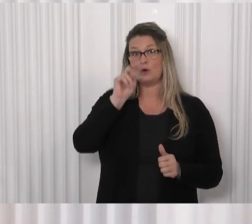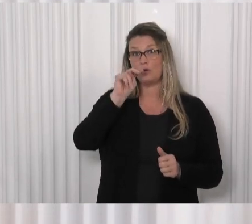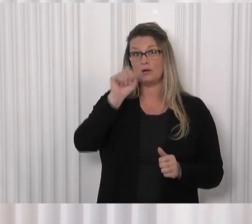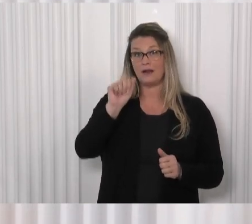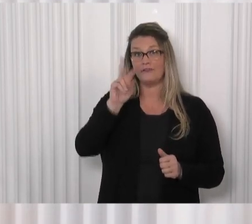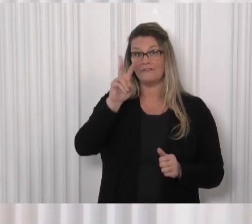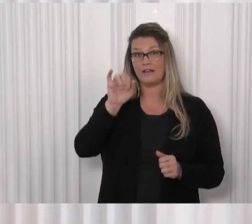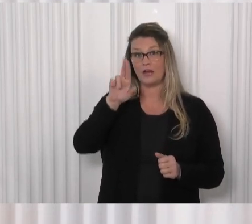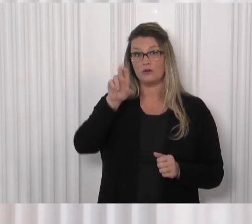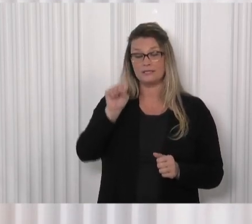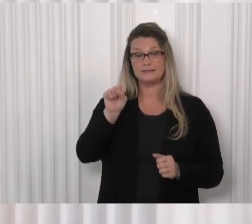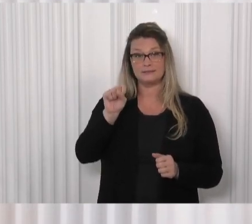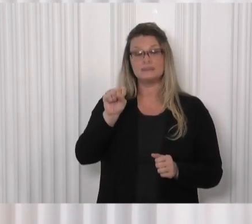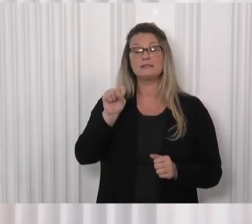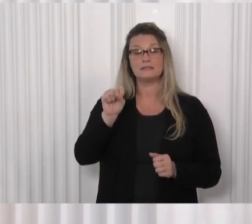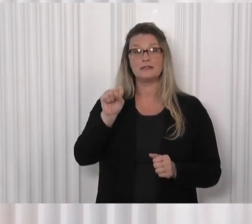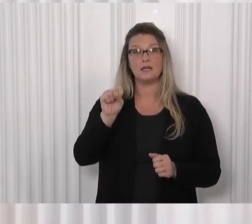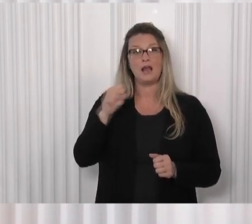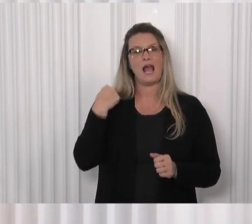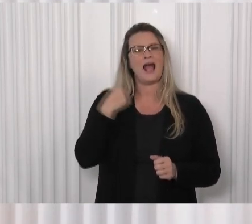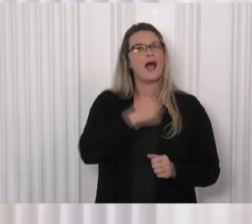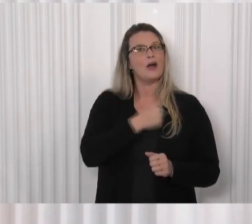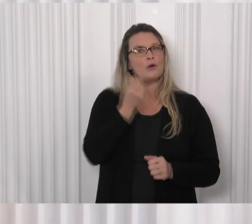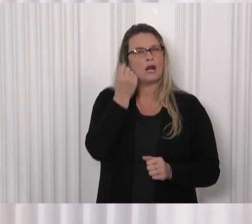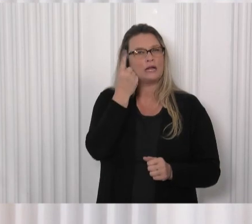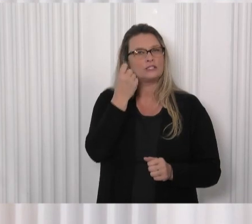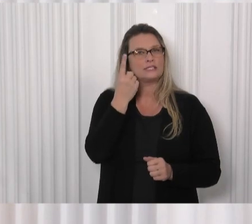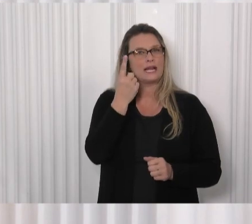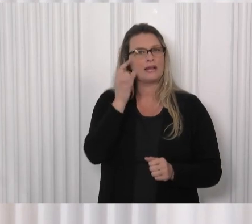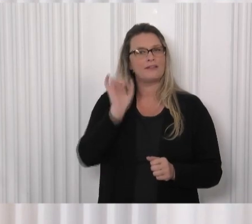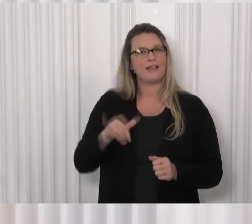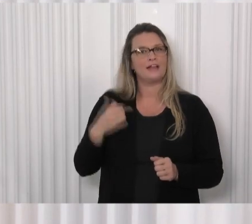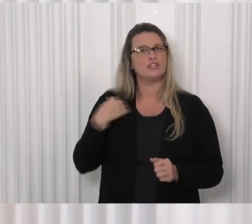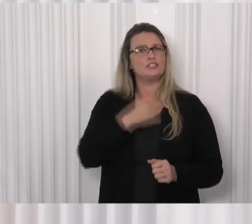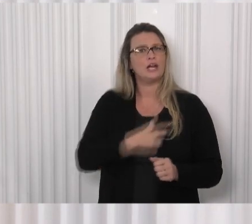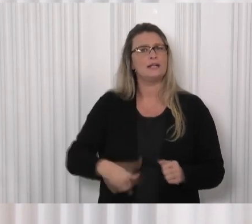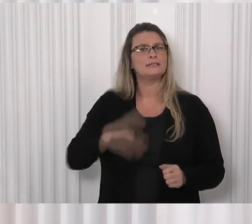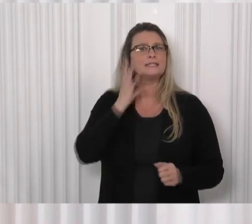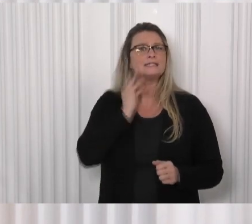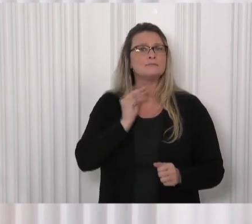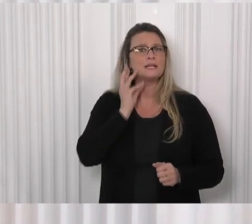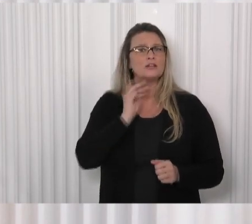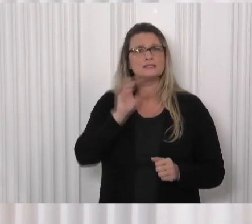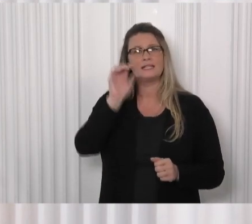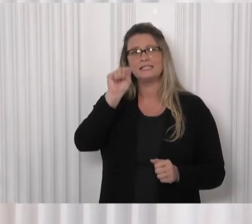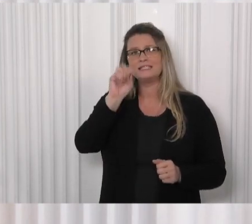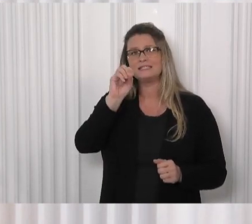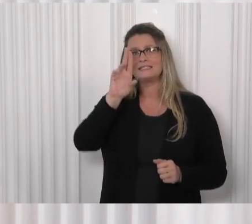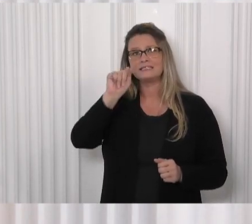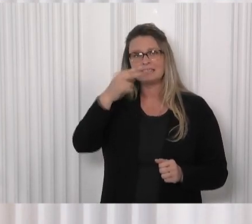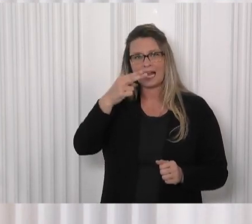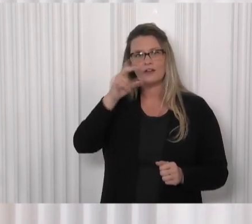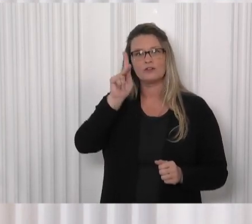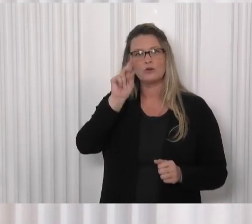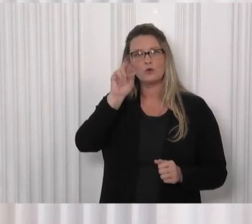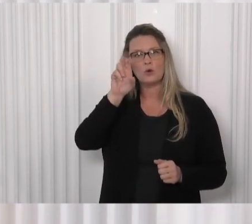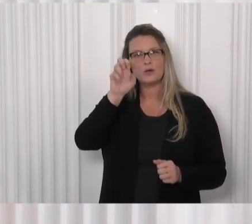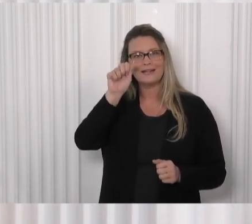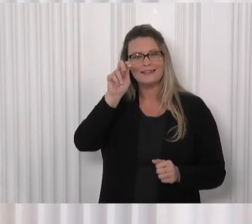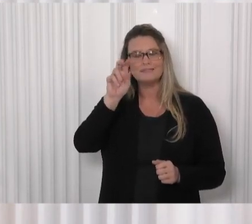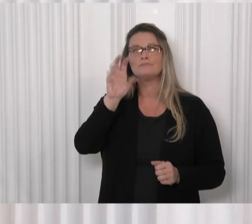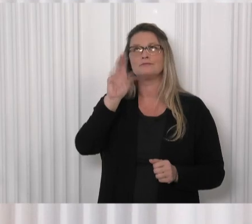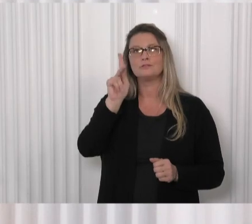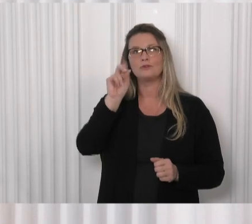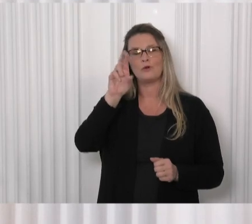were understanding from the Chinese experience, South Korean experience, and experience